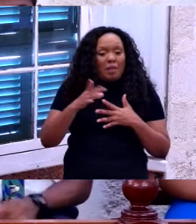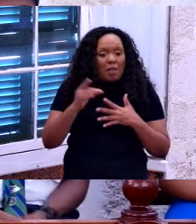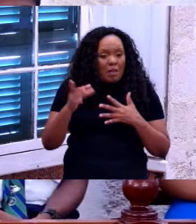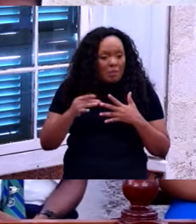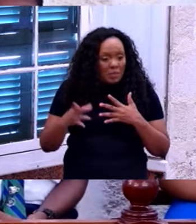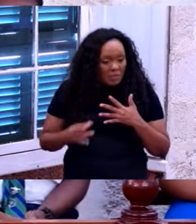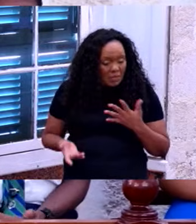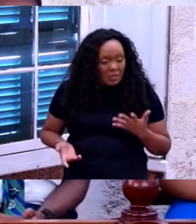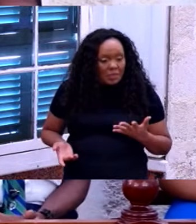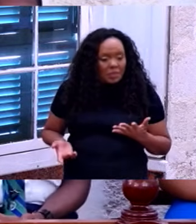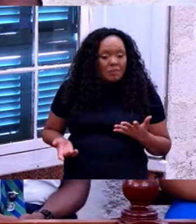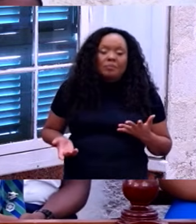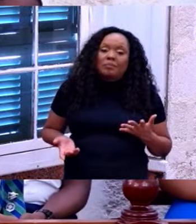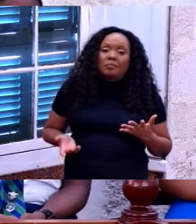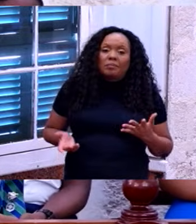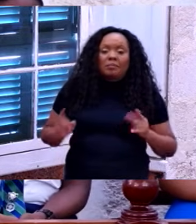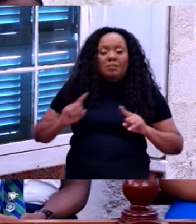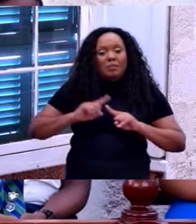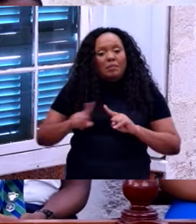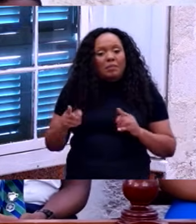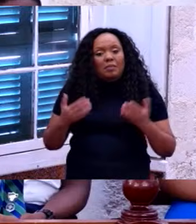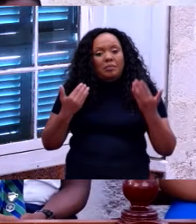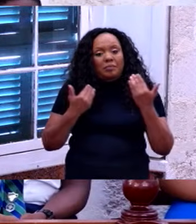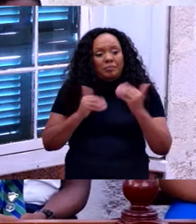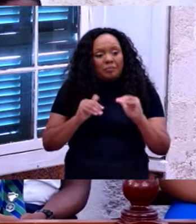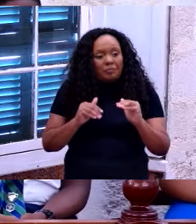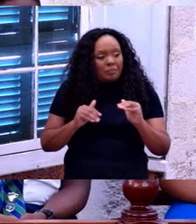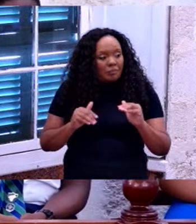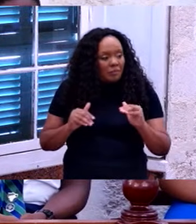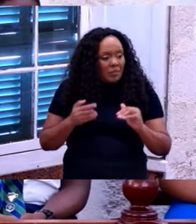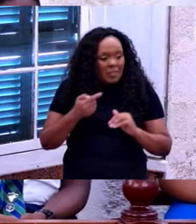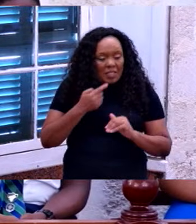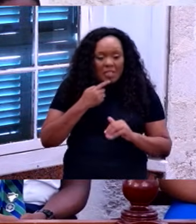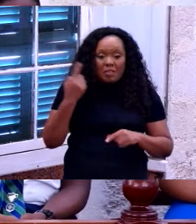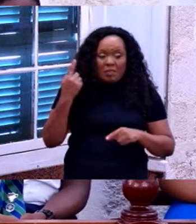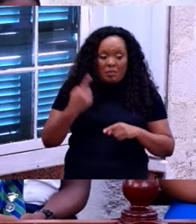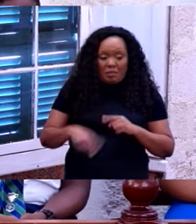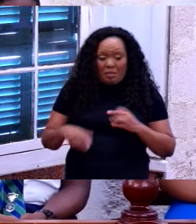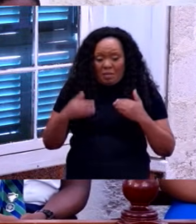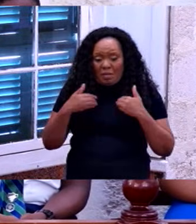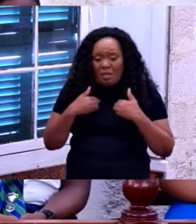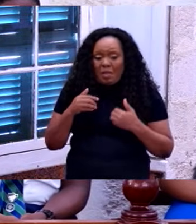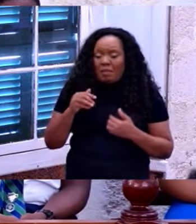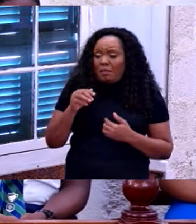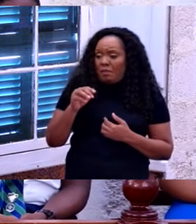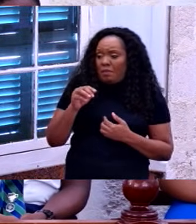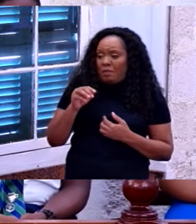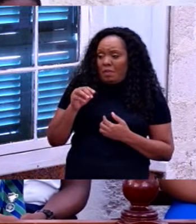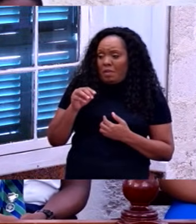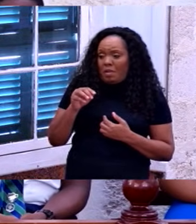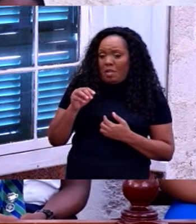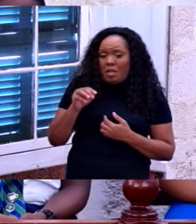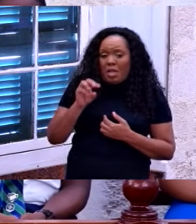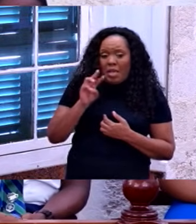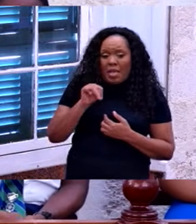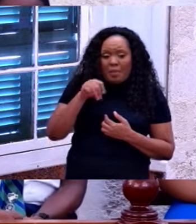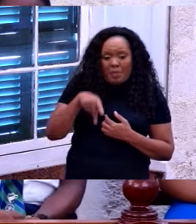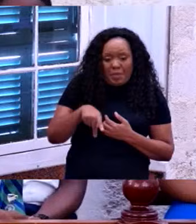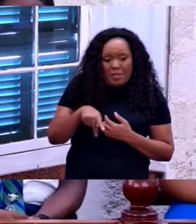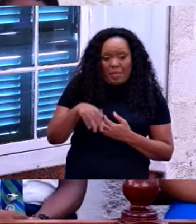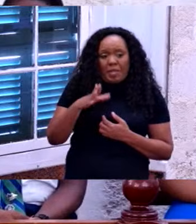is restricting it and saying we cannot have a member of Parliament as Speaker. In